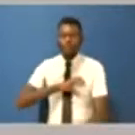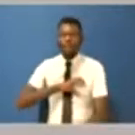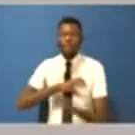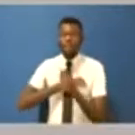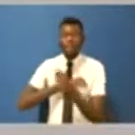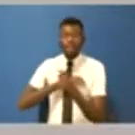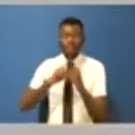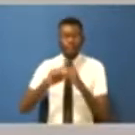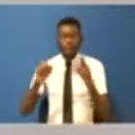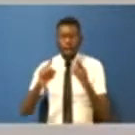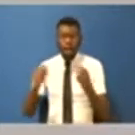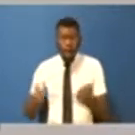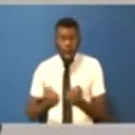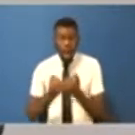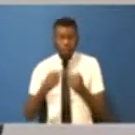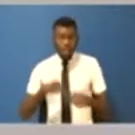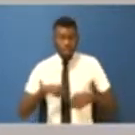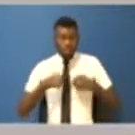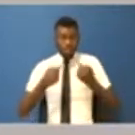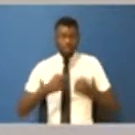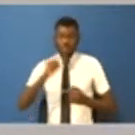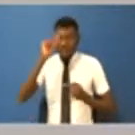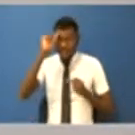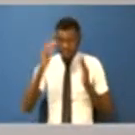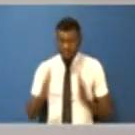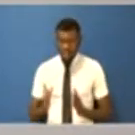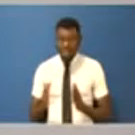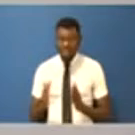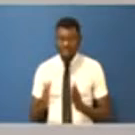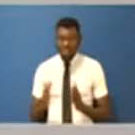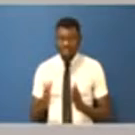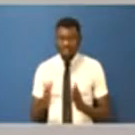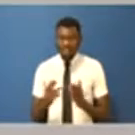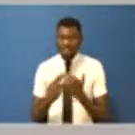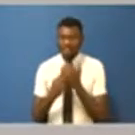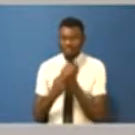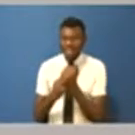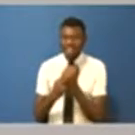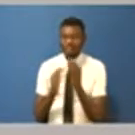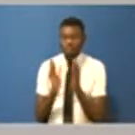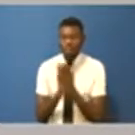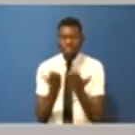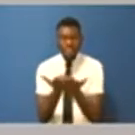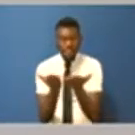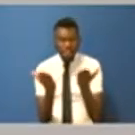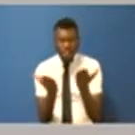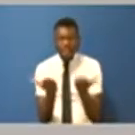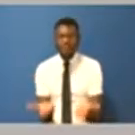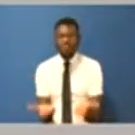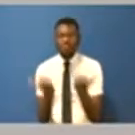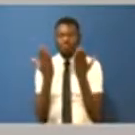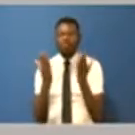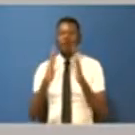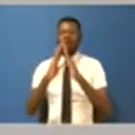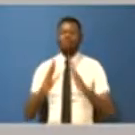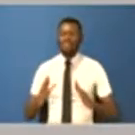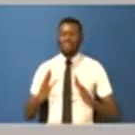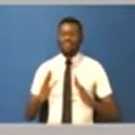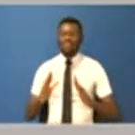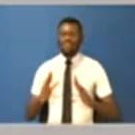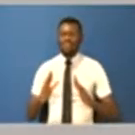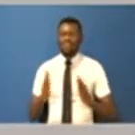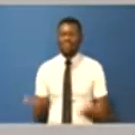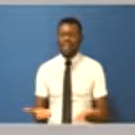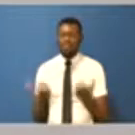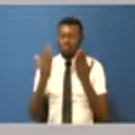came in as a governor and had an um a partnership with them where we improved the housing we